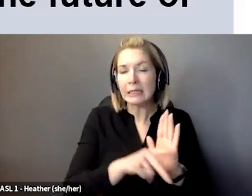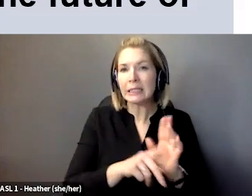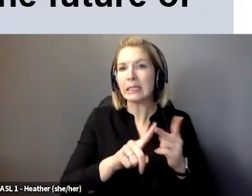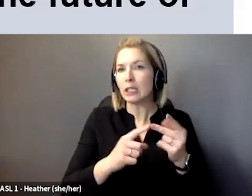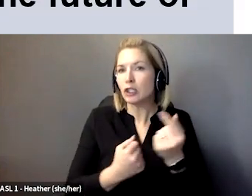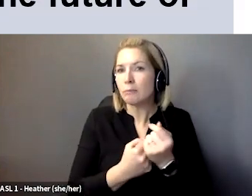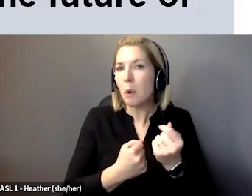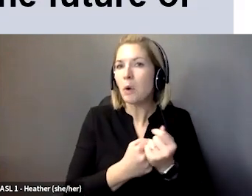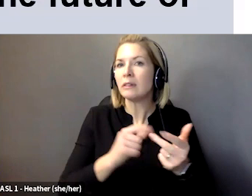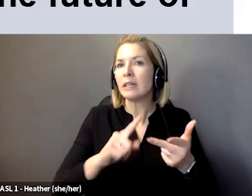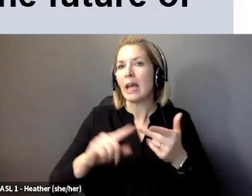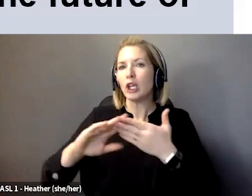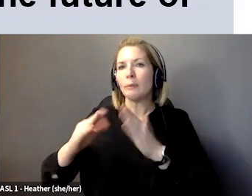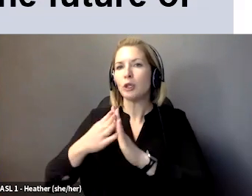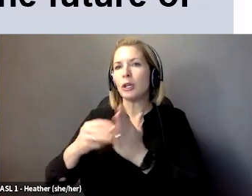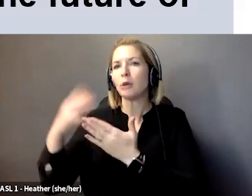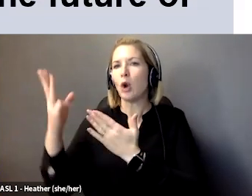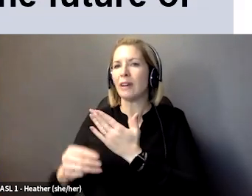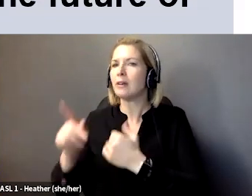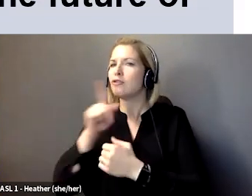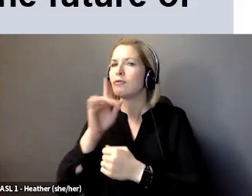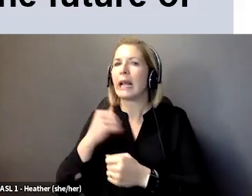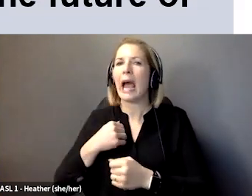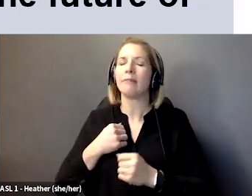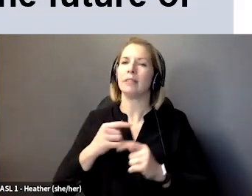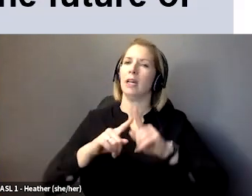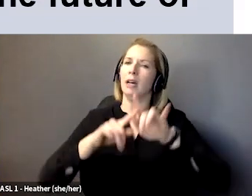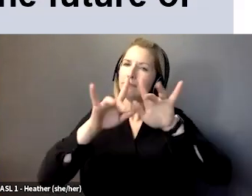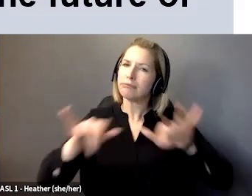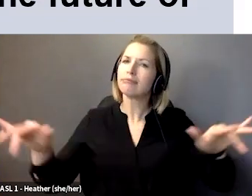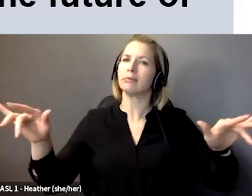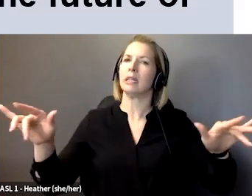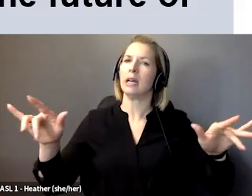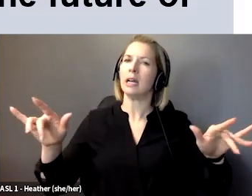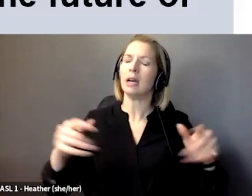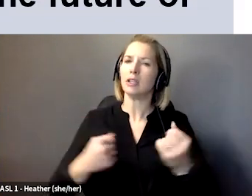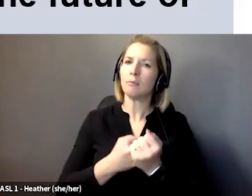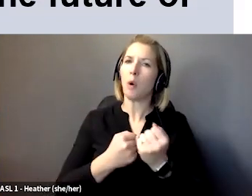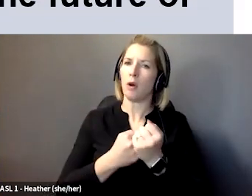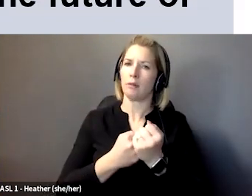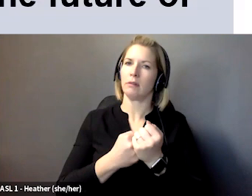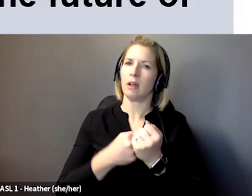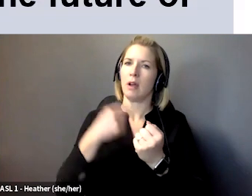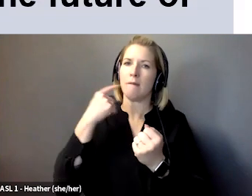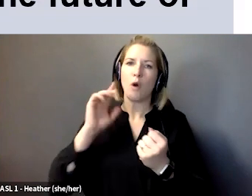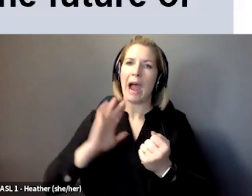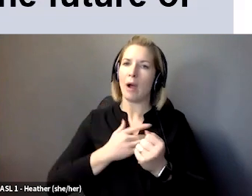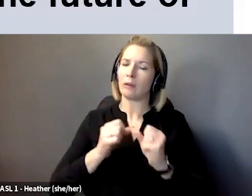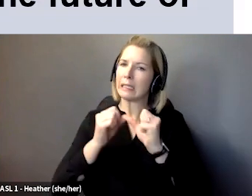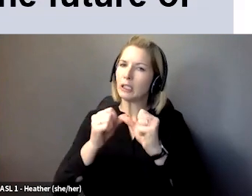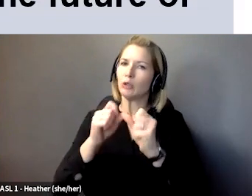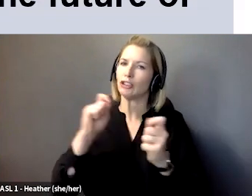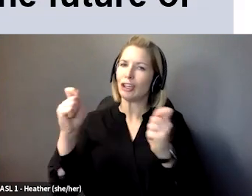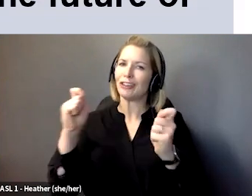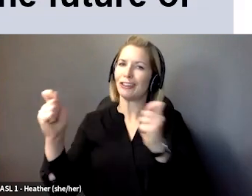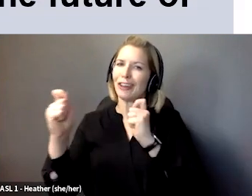community-based programs. So a suite of strategies that can support employment in this changing labor market context.